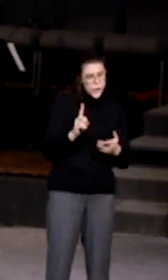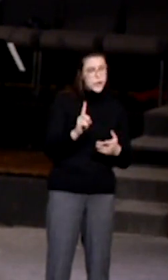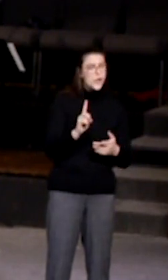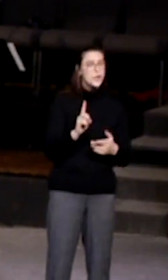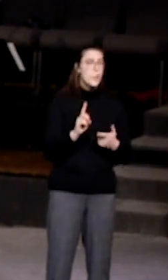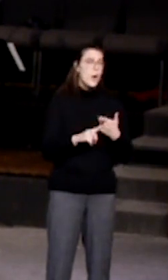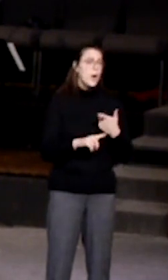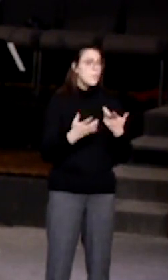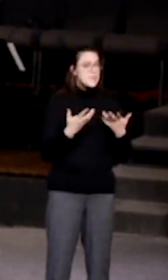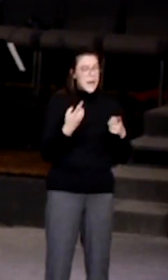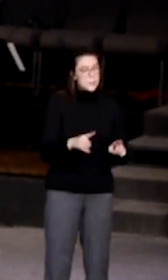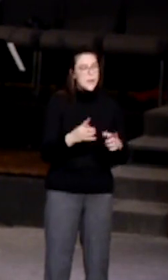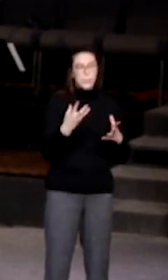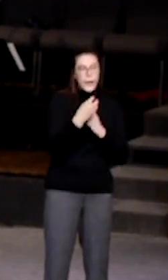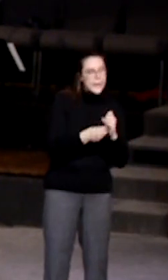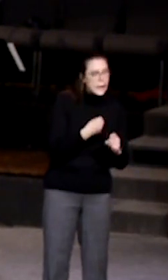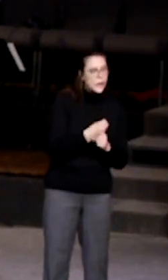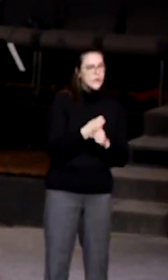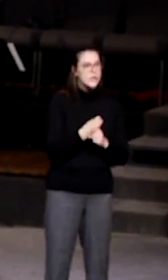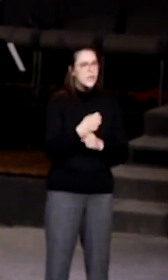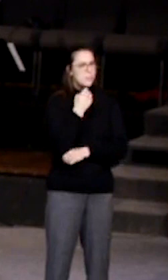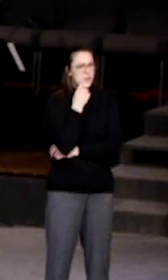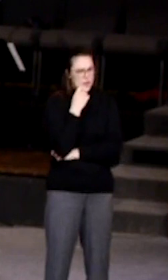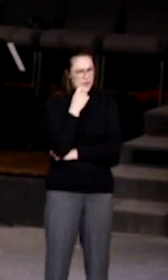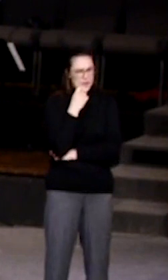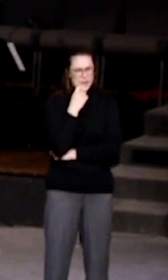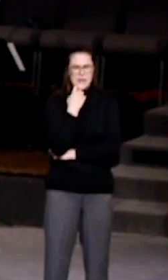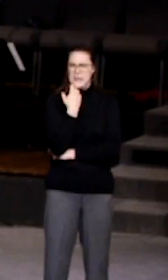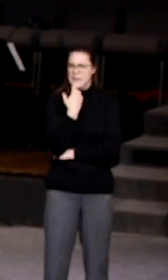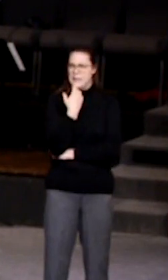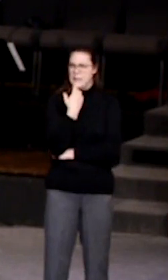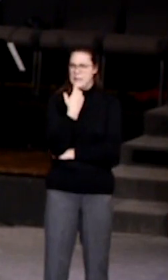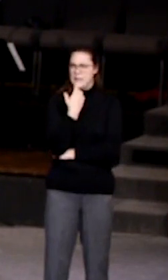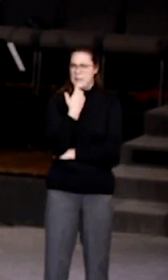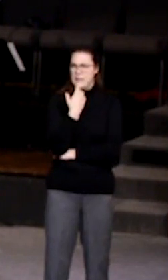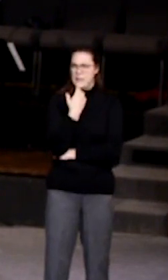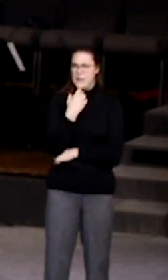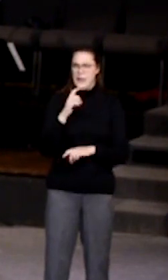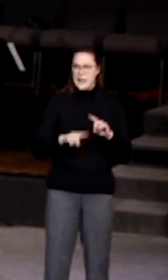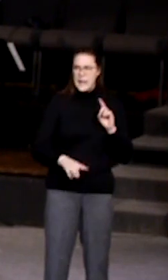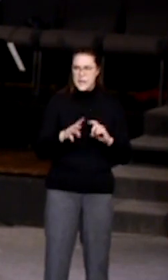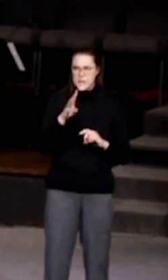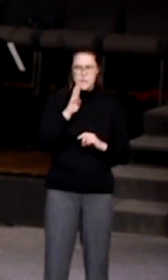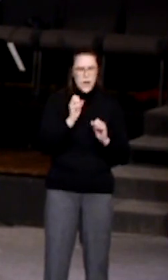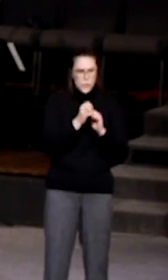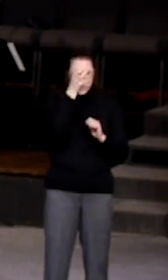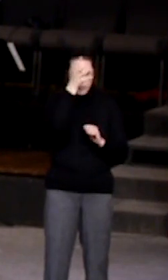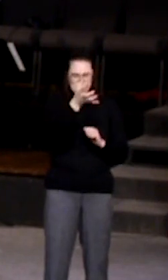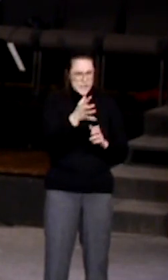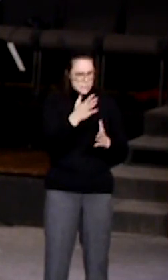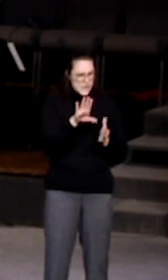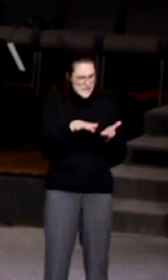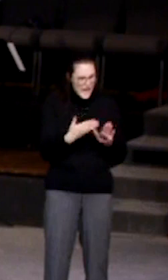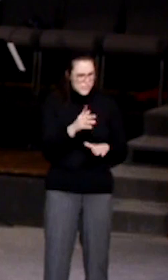going on, and this is what year it is, I'm thinking, I can't talk to my grandfather. He's been dead for 20 years. And then the thought hit